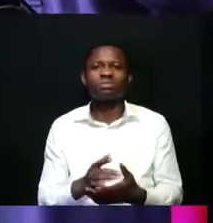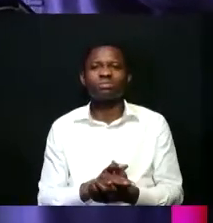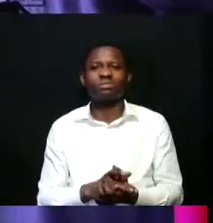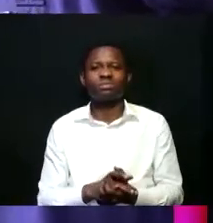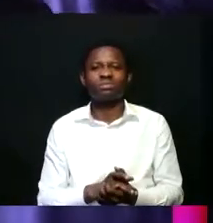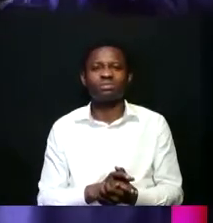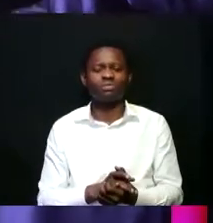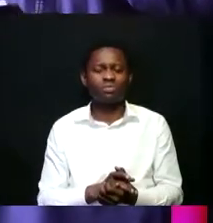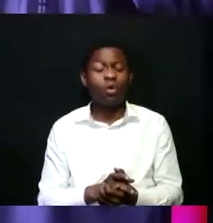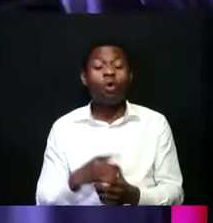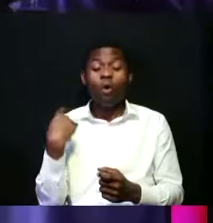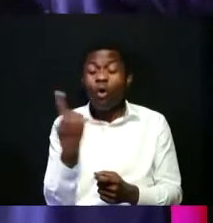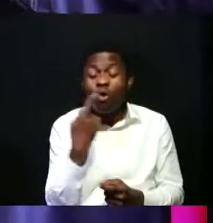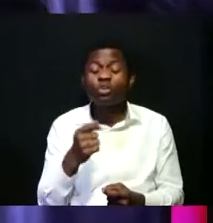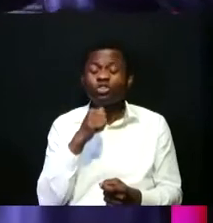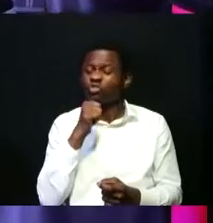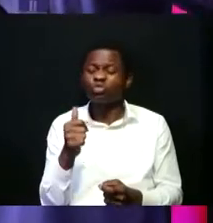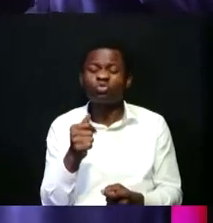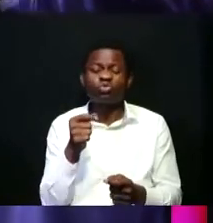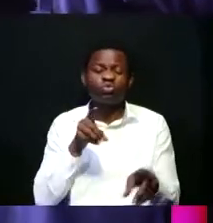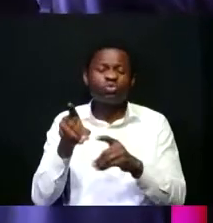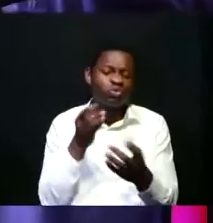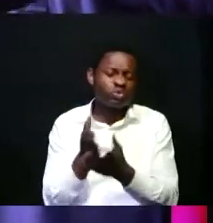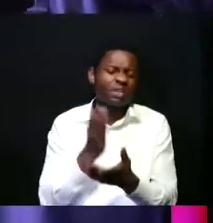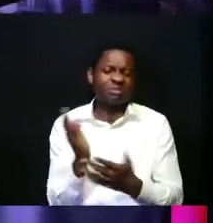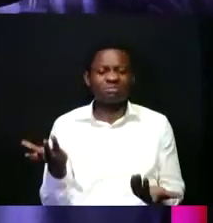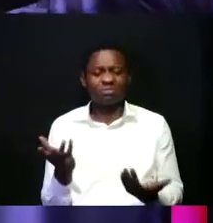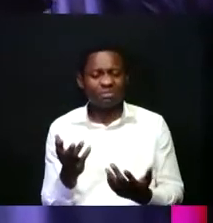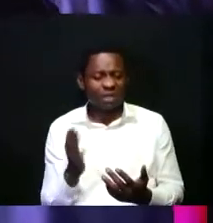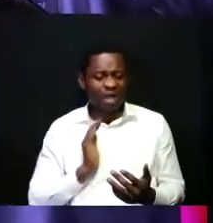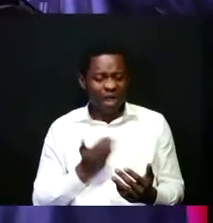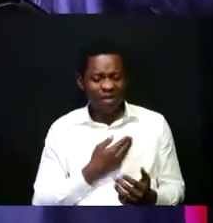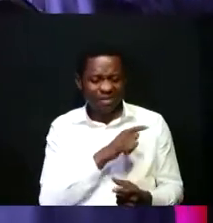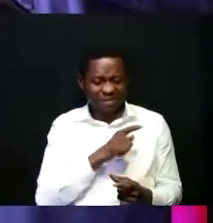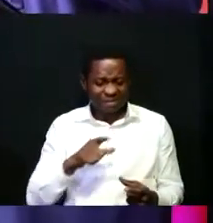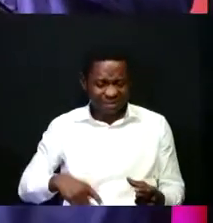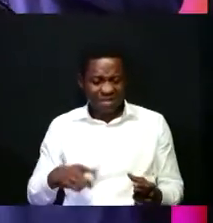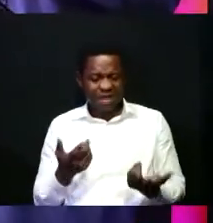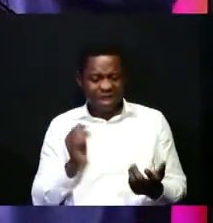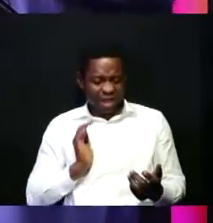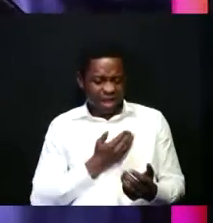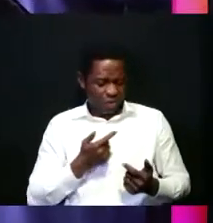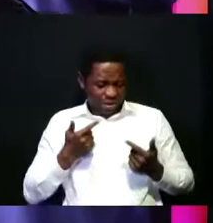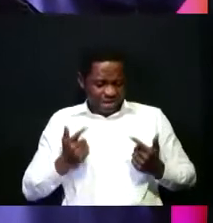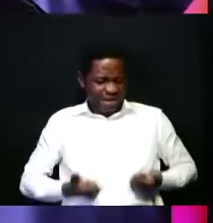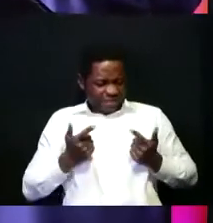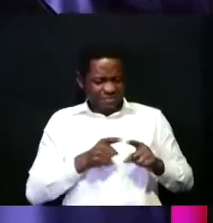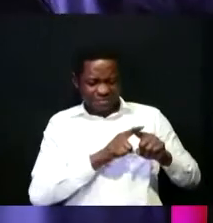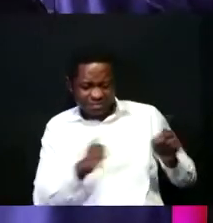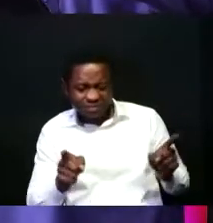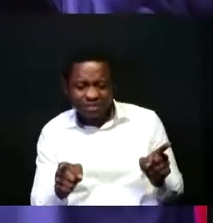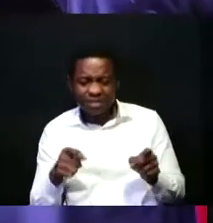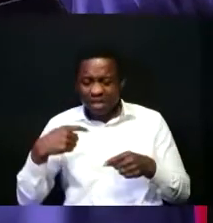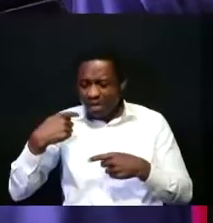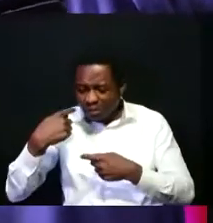Consistently inconsistent. And our children, they can't take that.